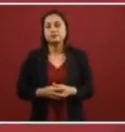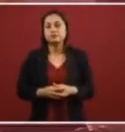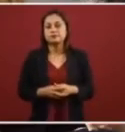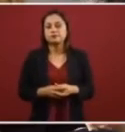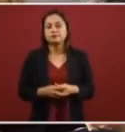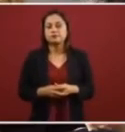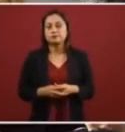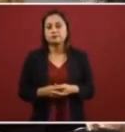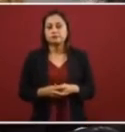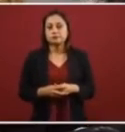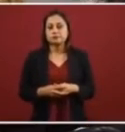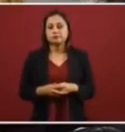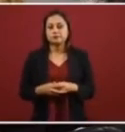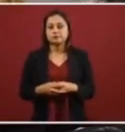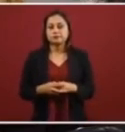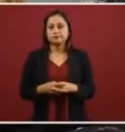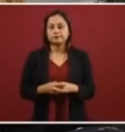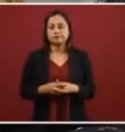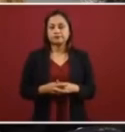tenemos